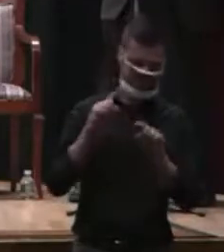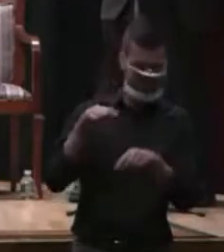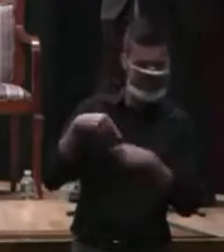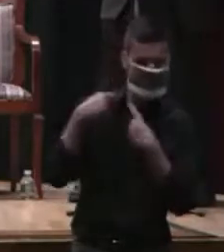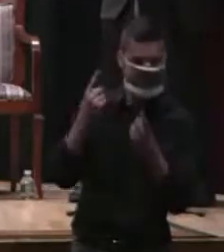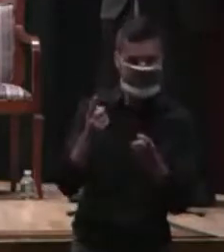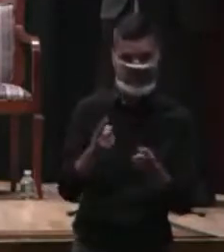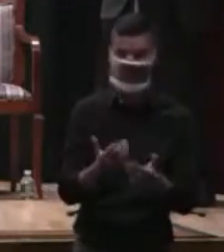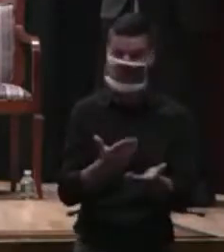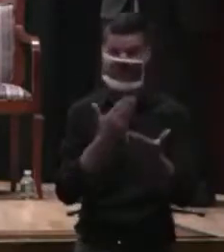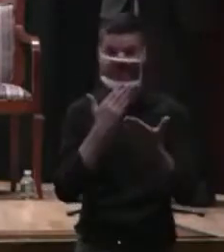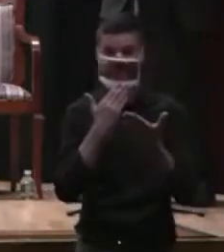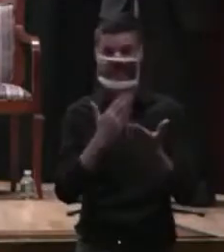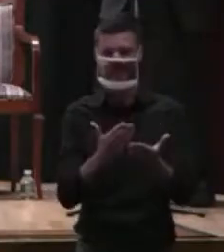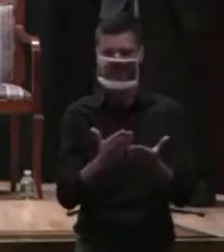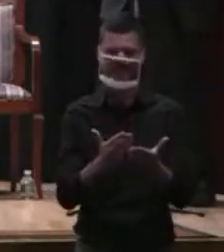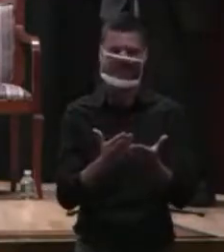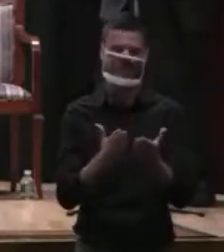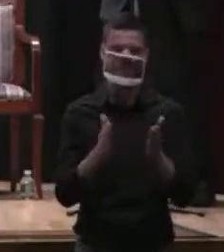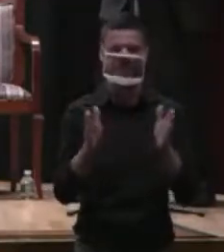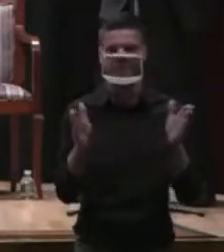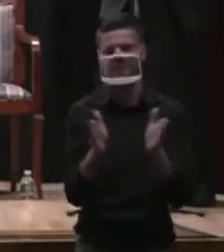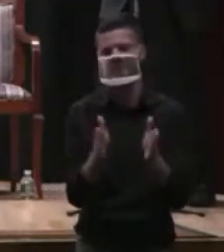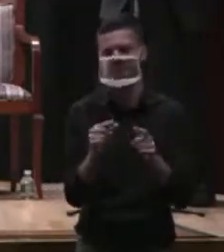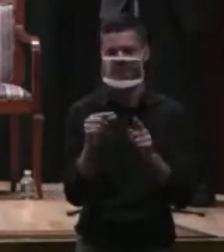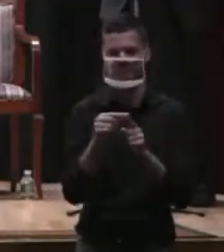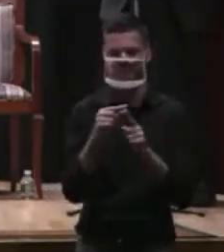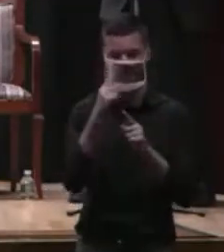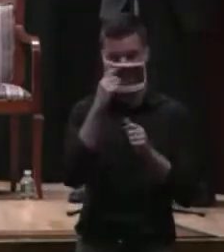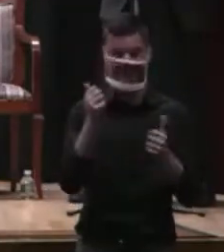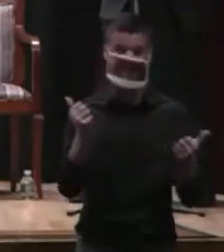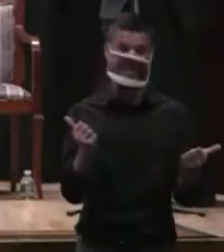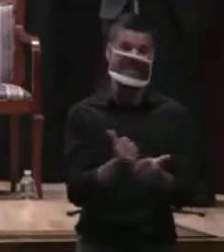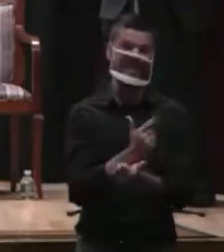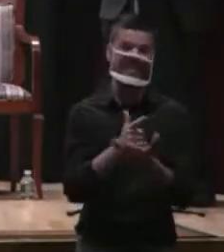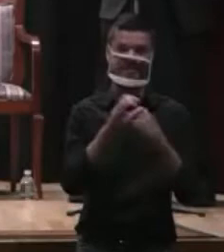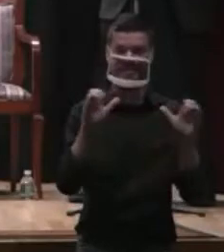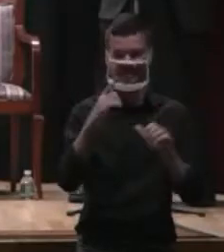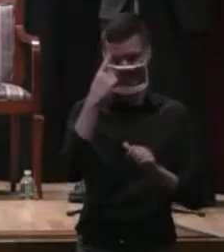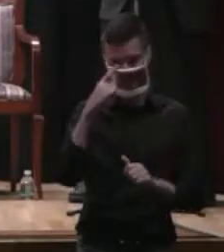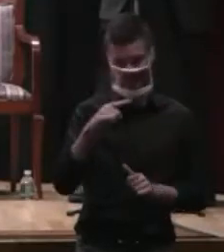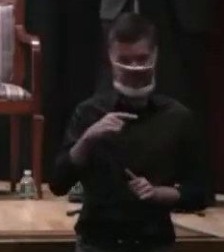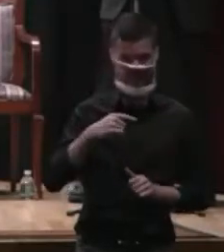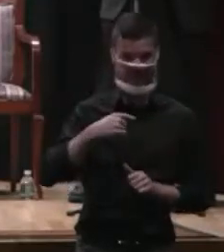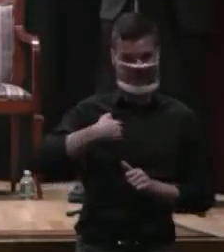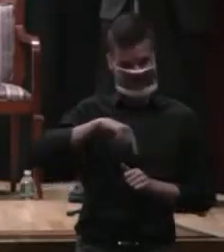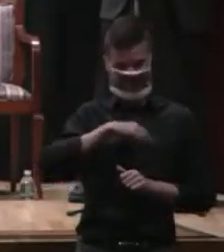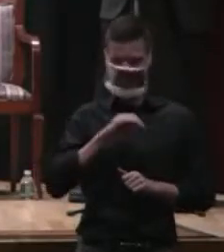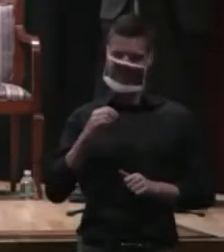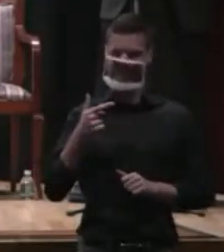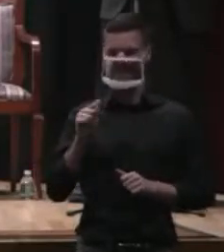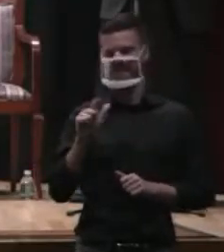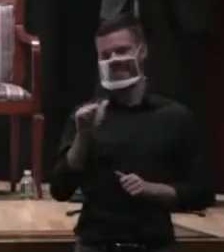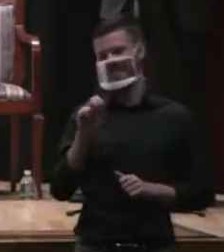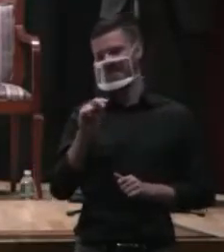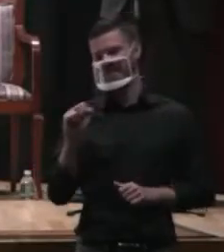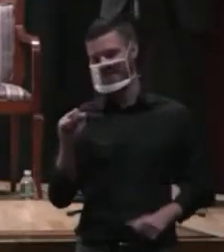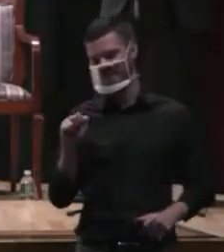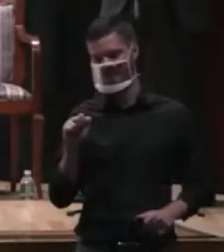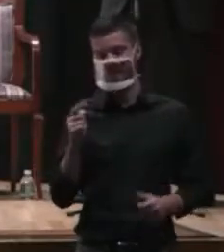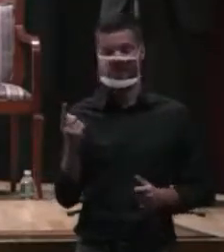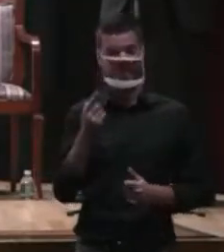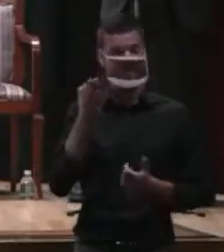is a small word for all that you have done for me and our lovely Delana. You were always there for